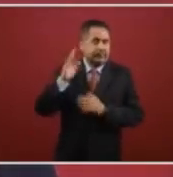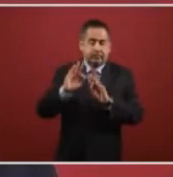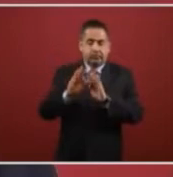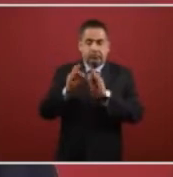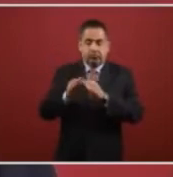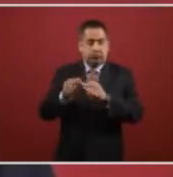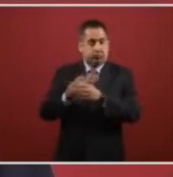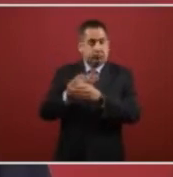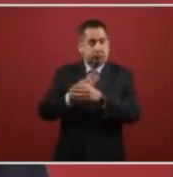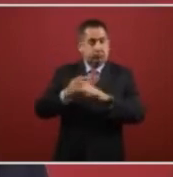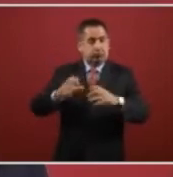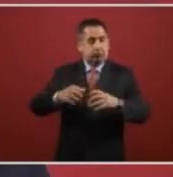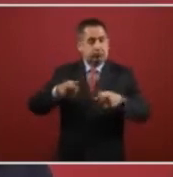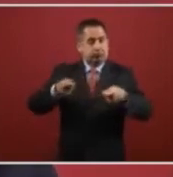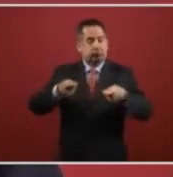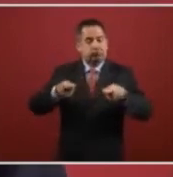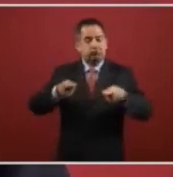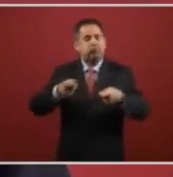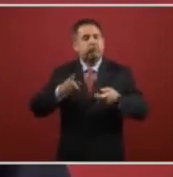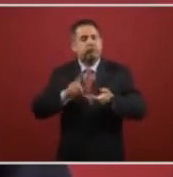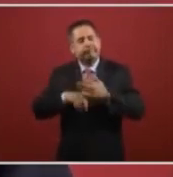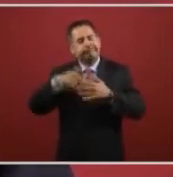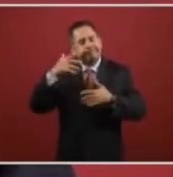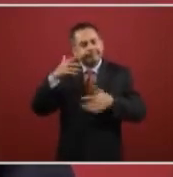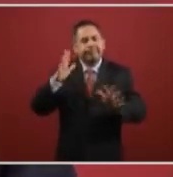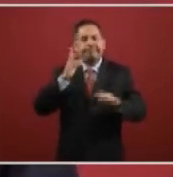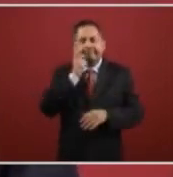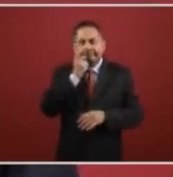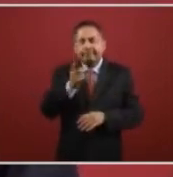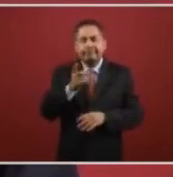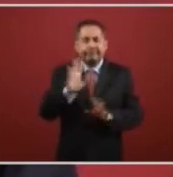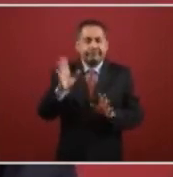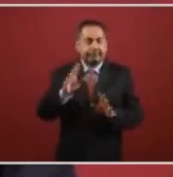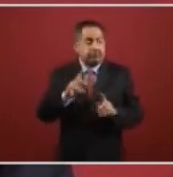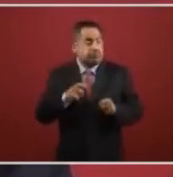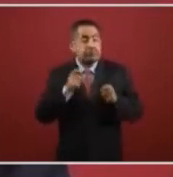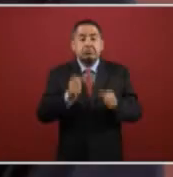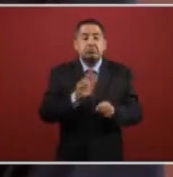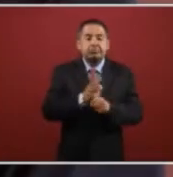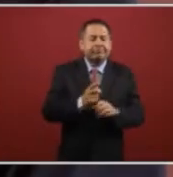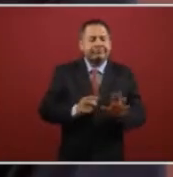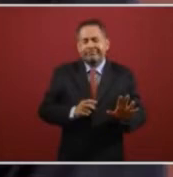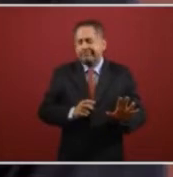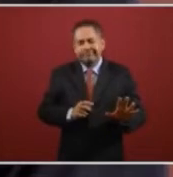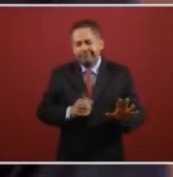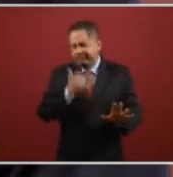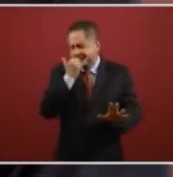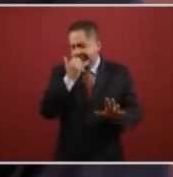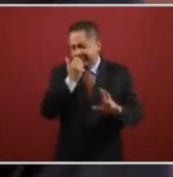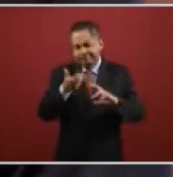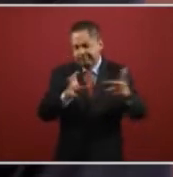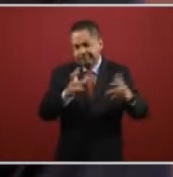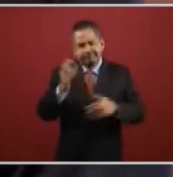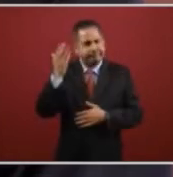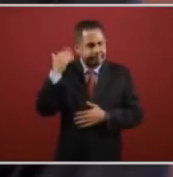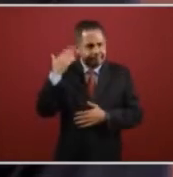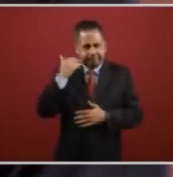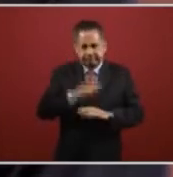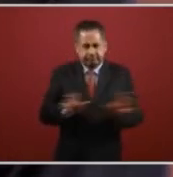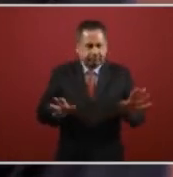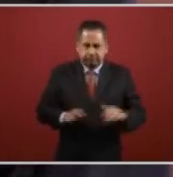The way in which they supposedly guaranteed public